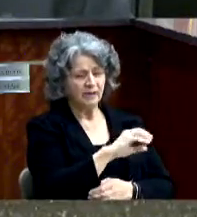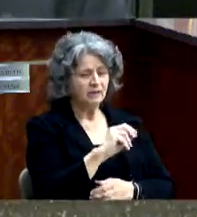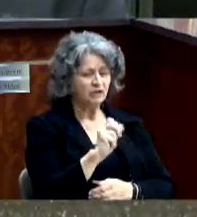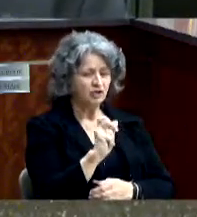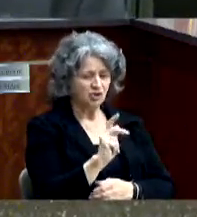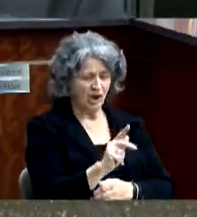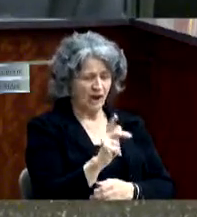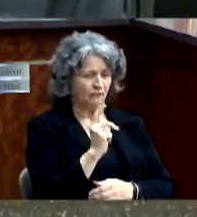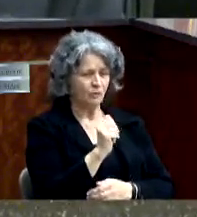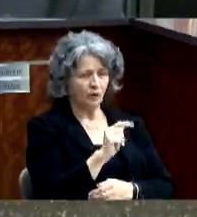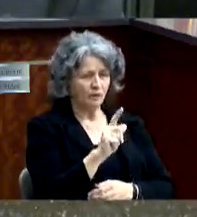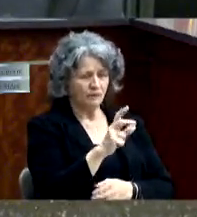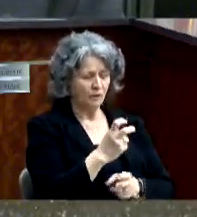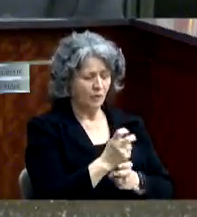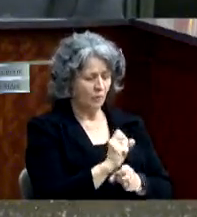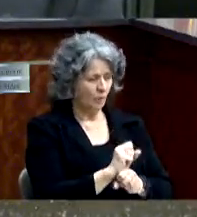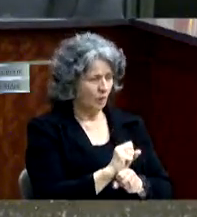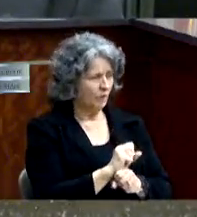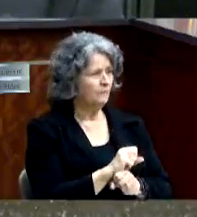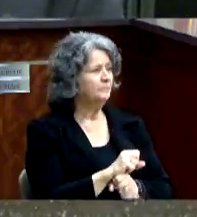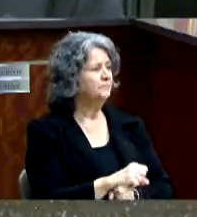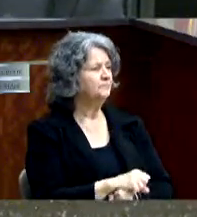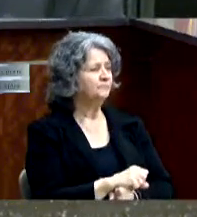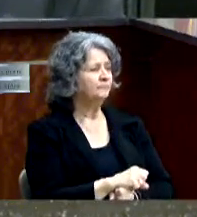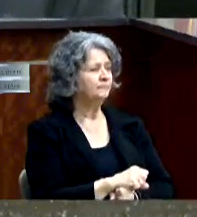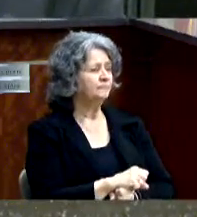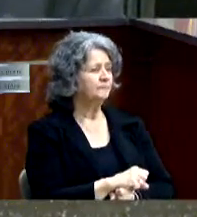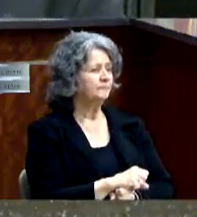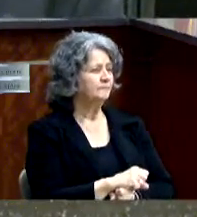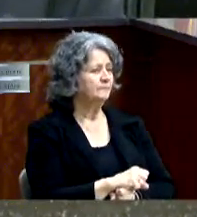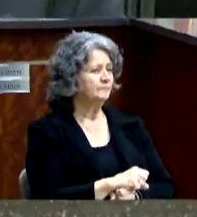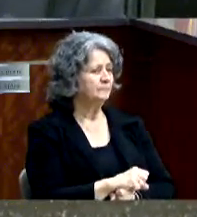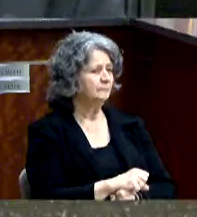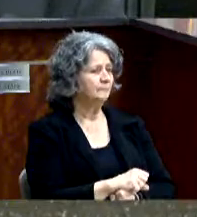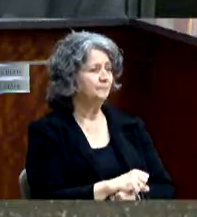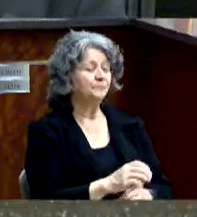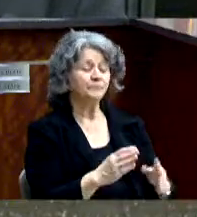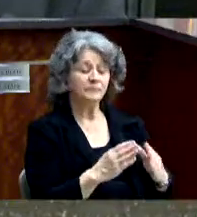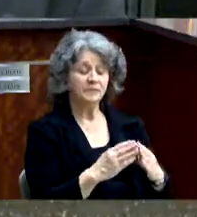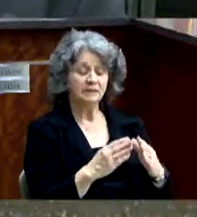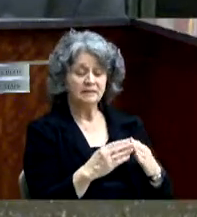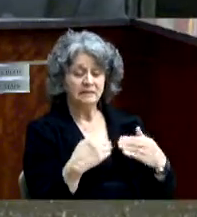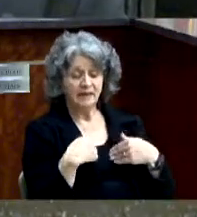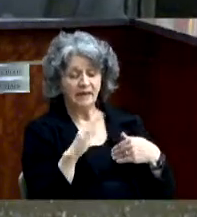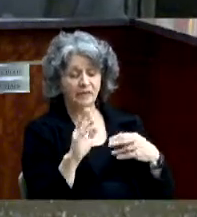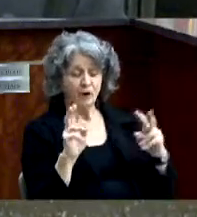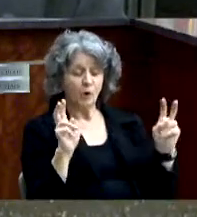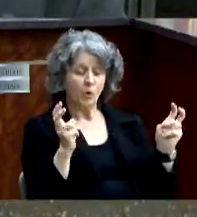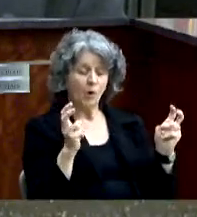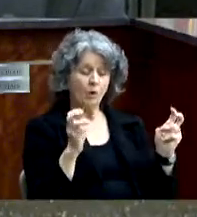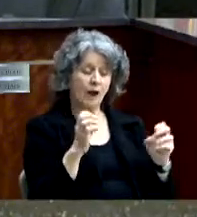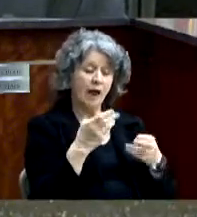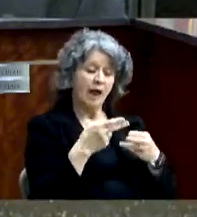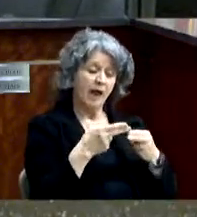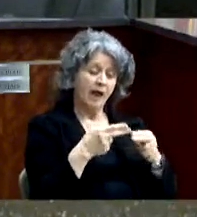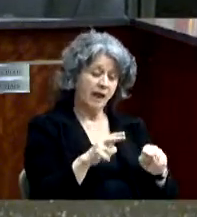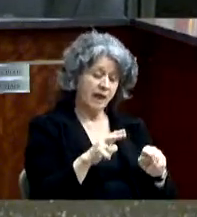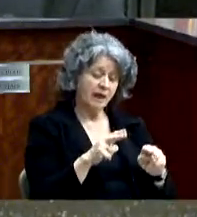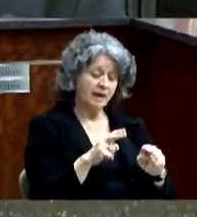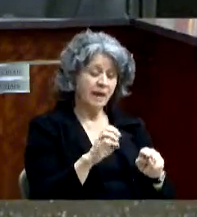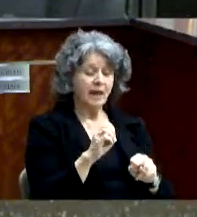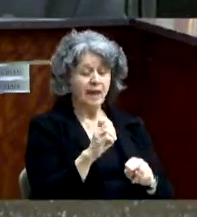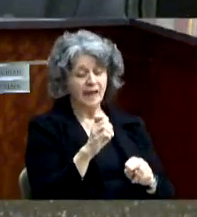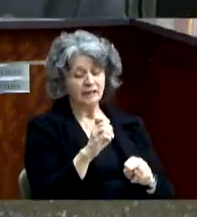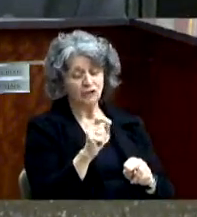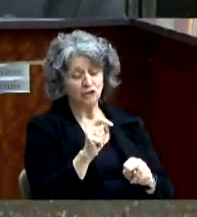done. The city did hold their egg extravaganza. It was a little rainy out. I didn't get by. I